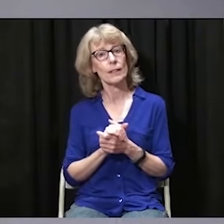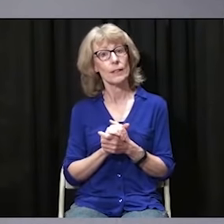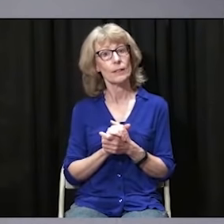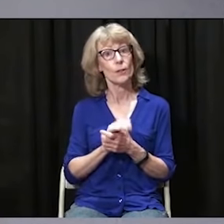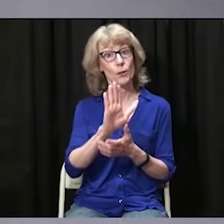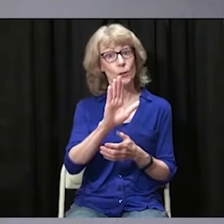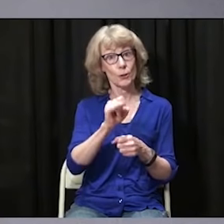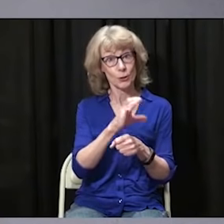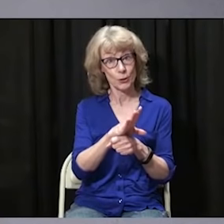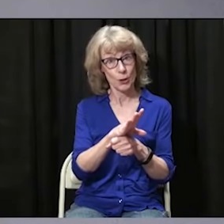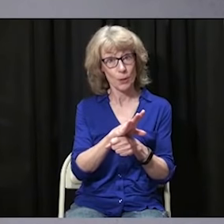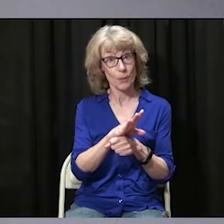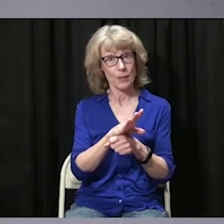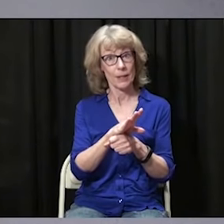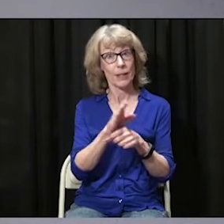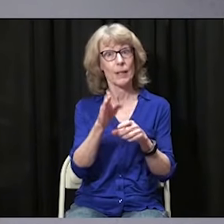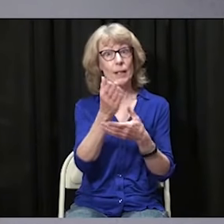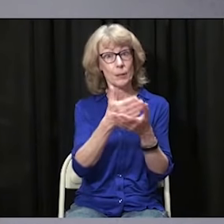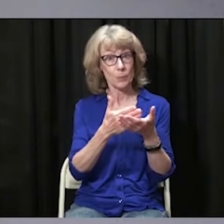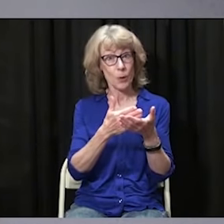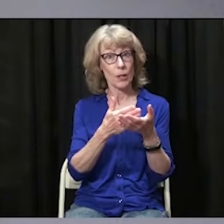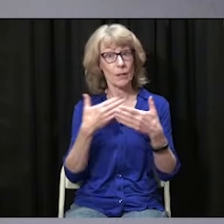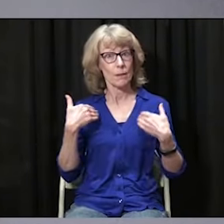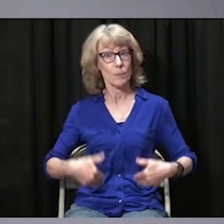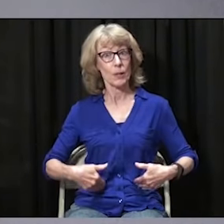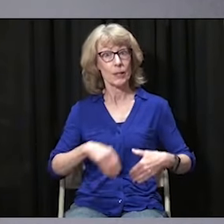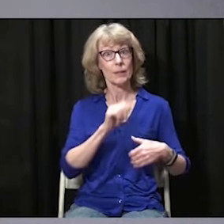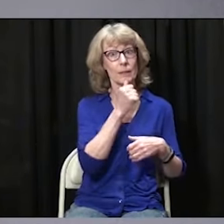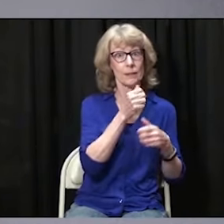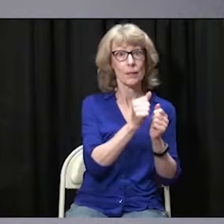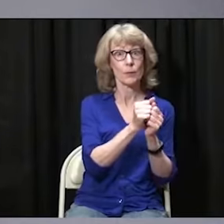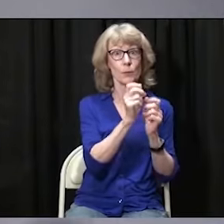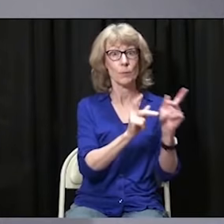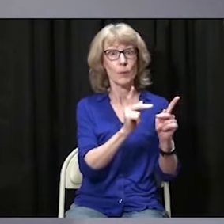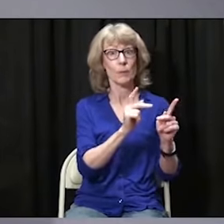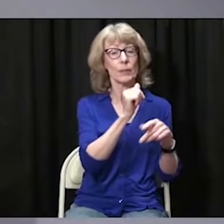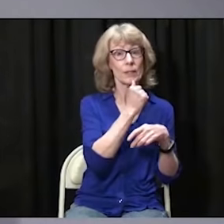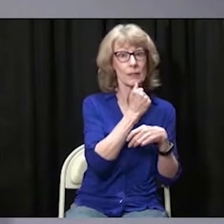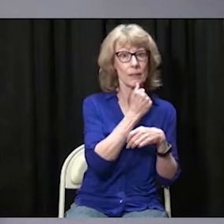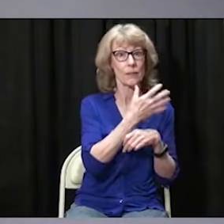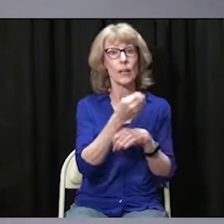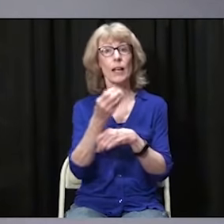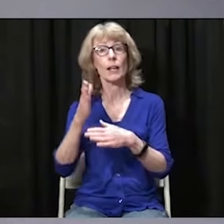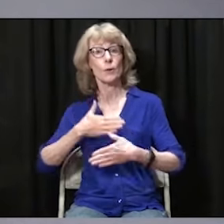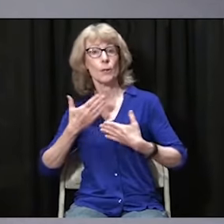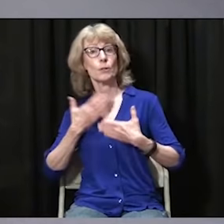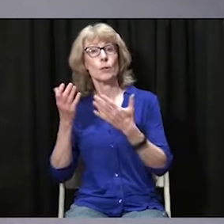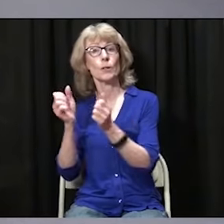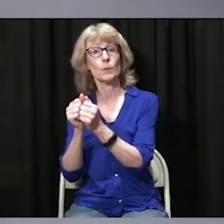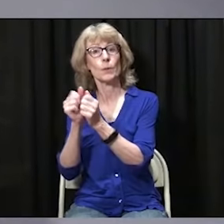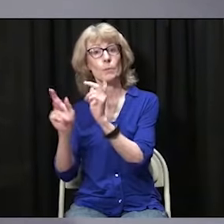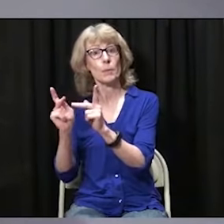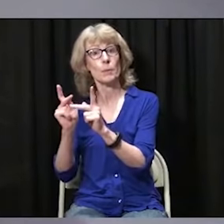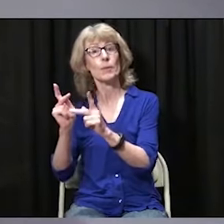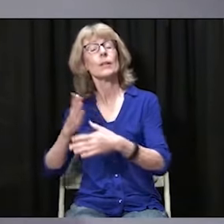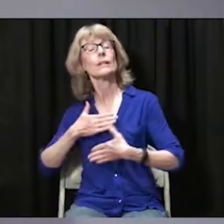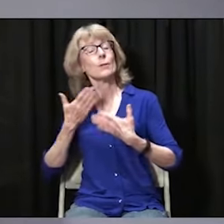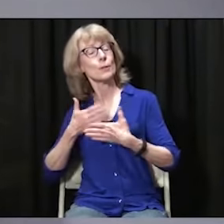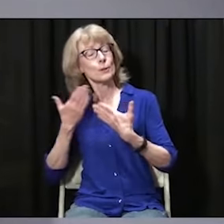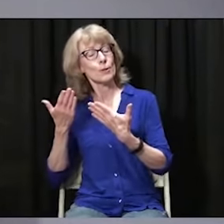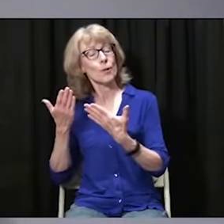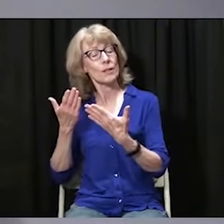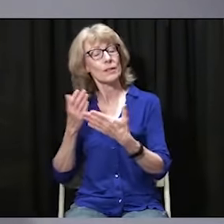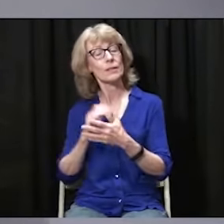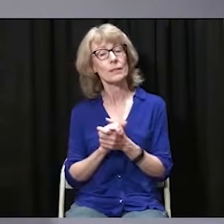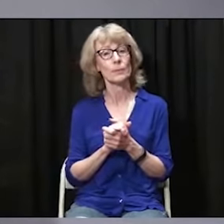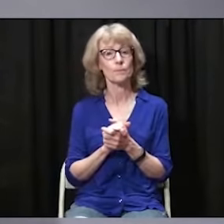to rejoice with people that rejoice. Now, every week when we meet at homes, or